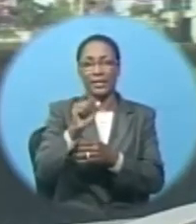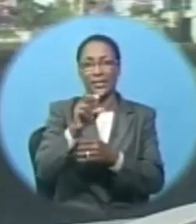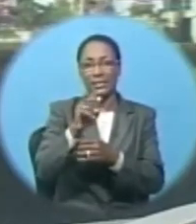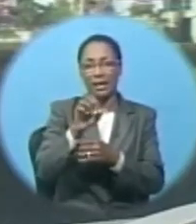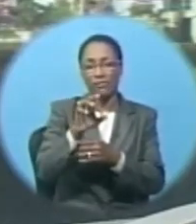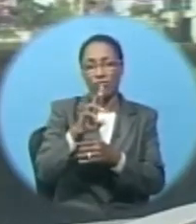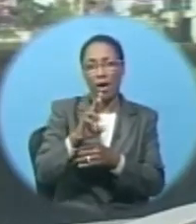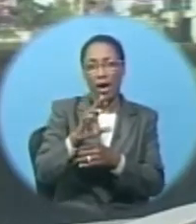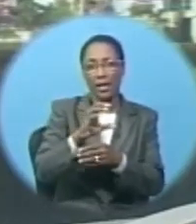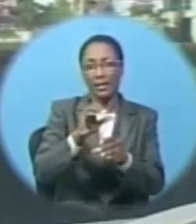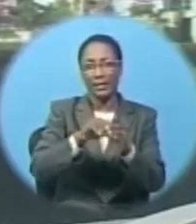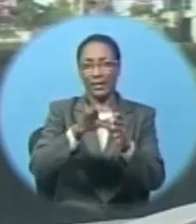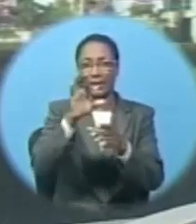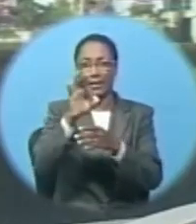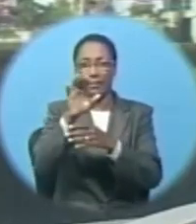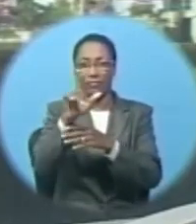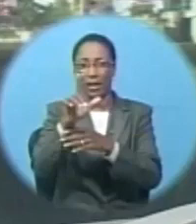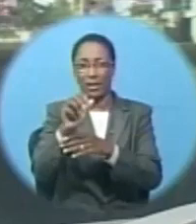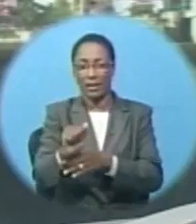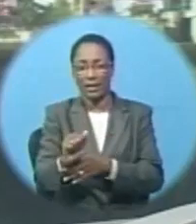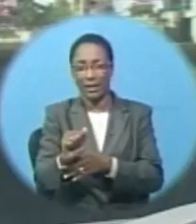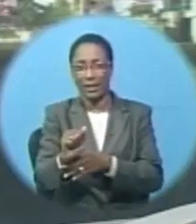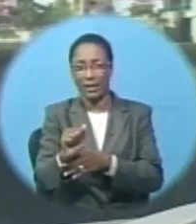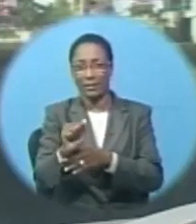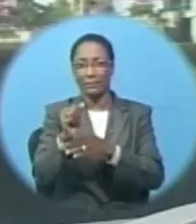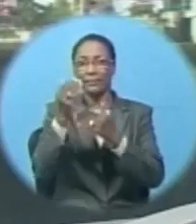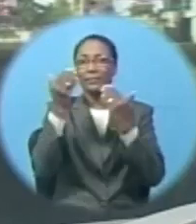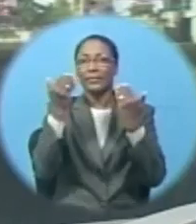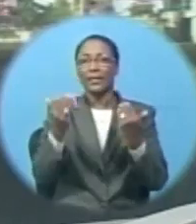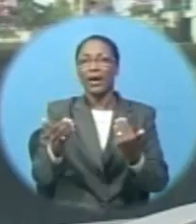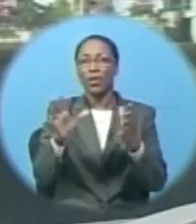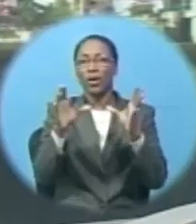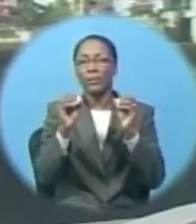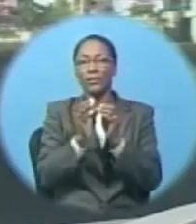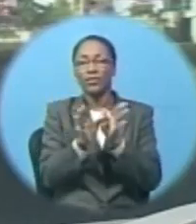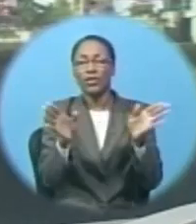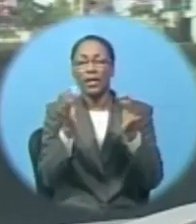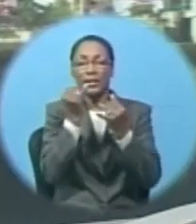world of sports is just ahead, but before we get there, here's a tip from Cooperators General Insurance.